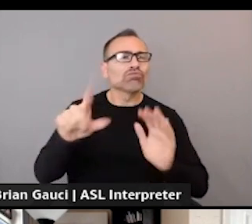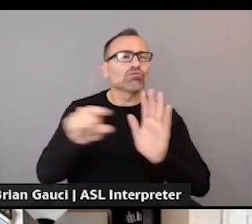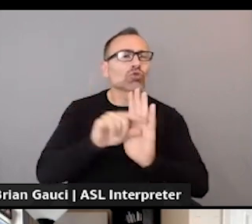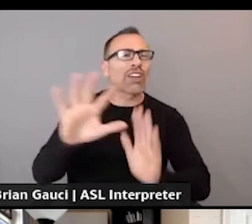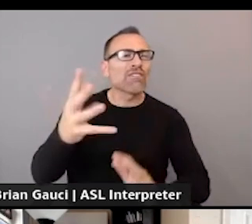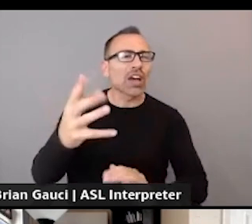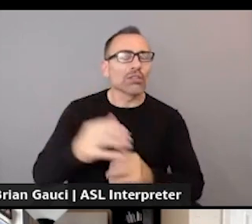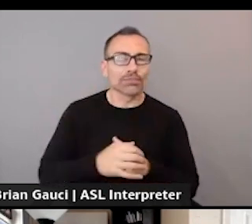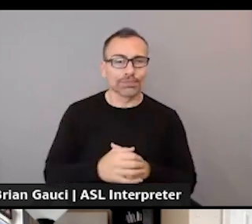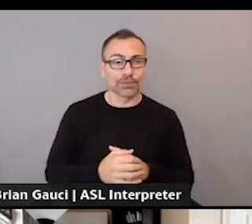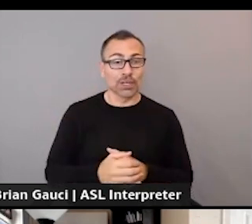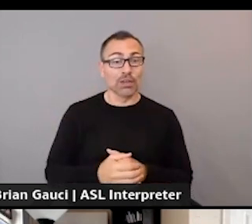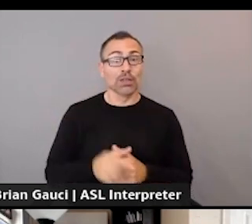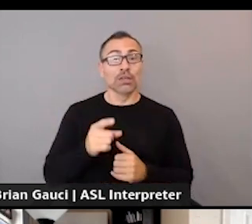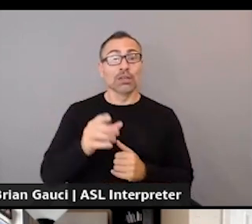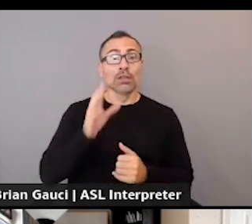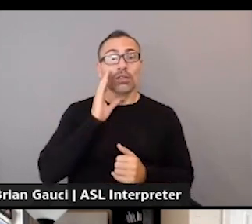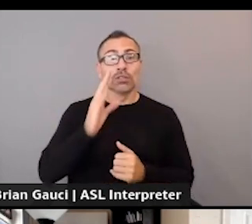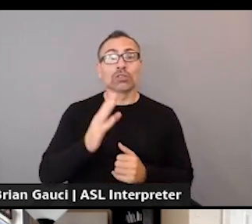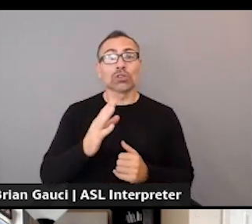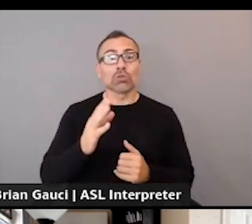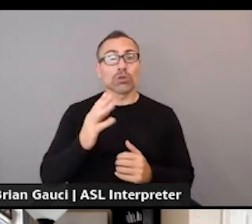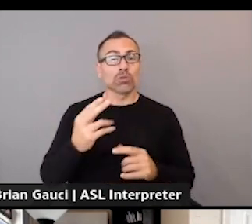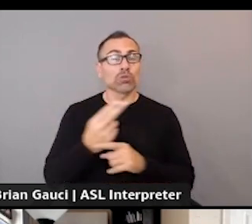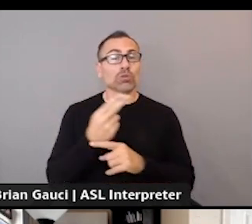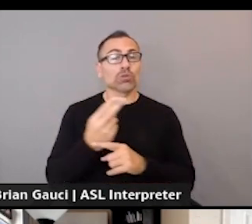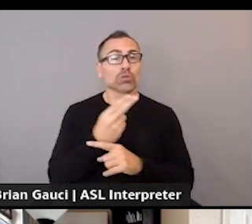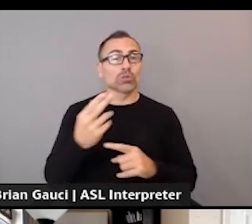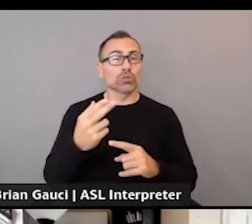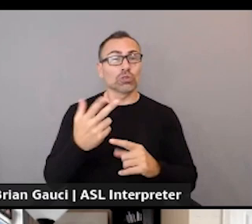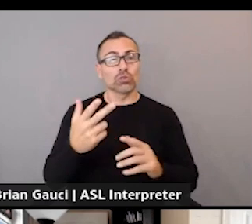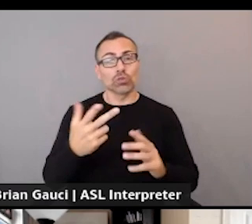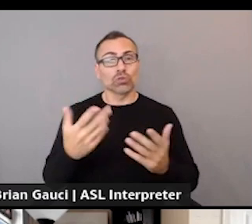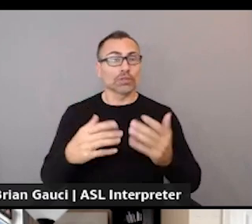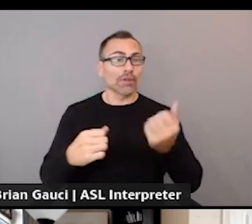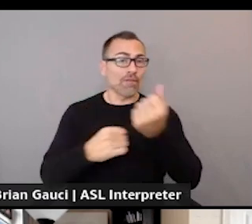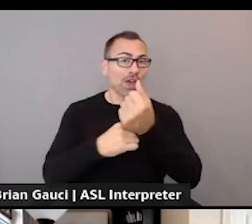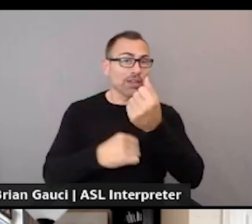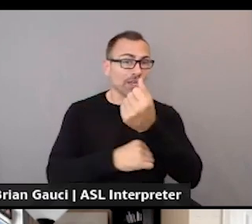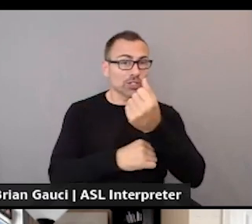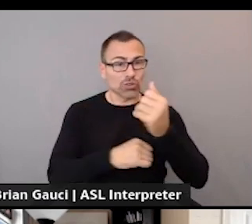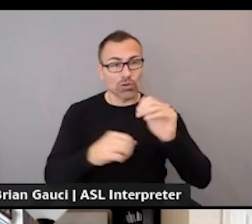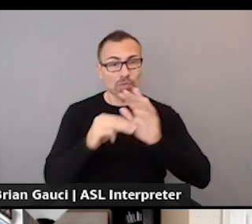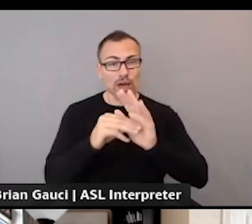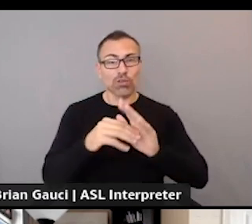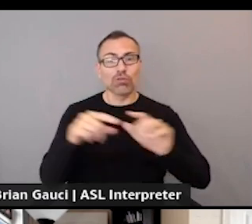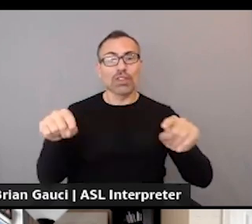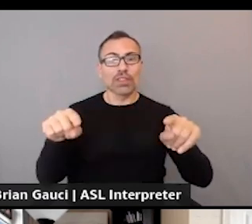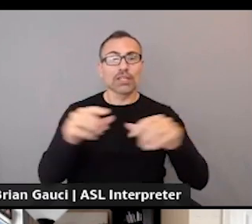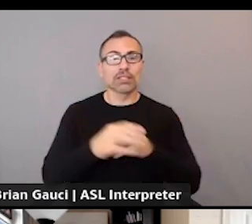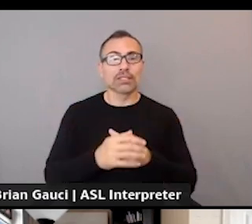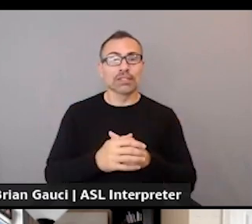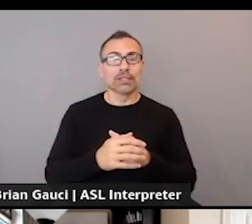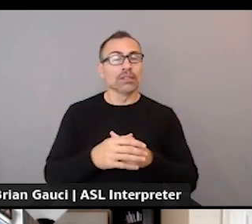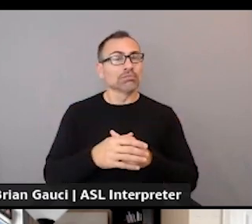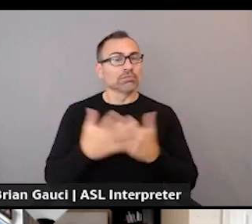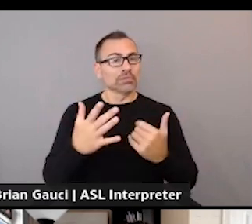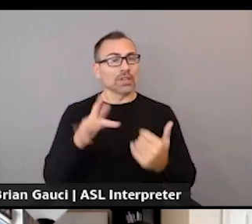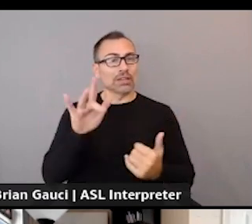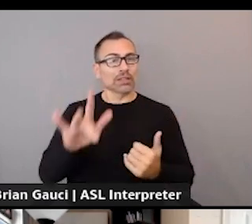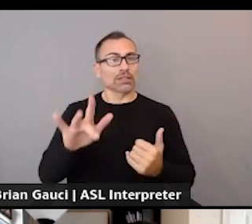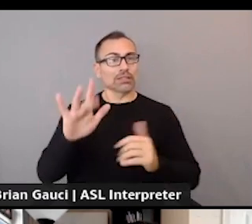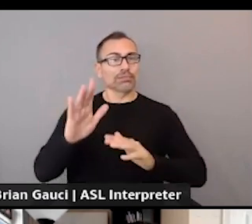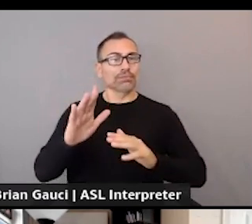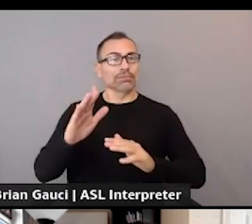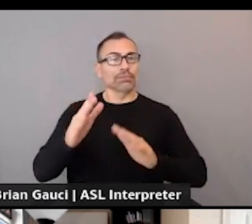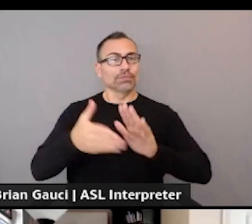V2, a foundational model to do this. I click on run, and here you go. It tells me that